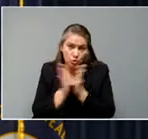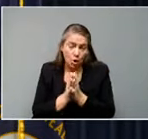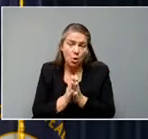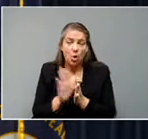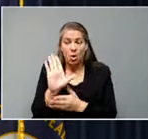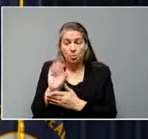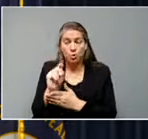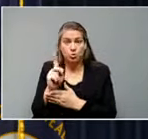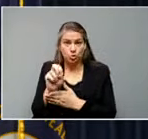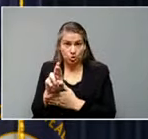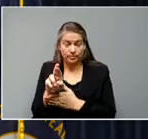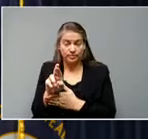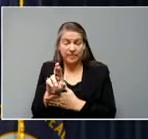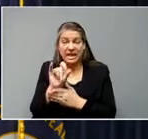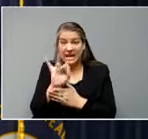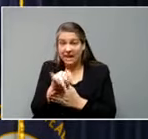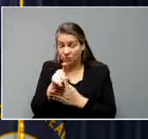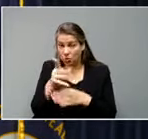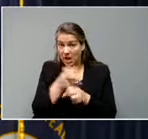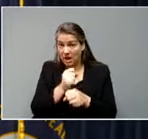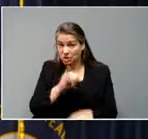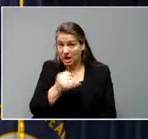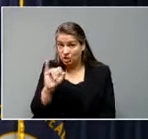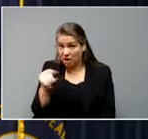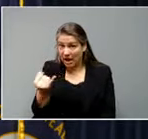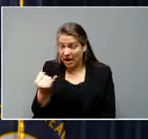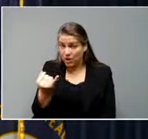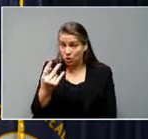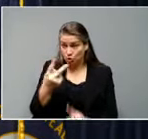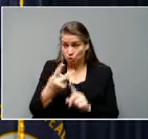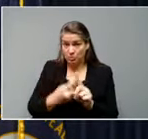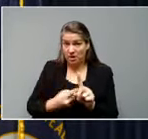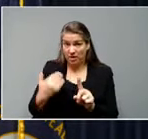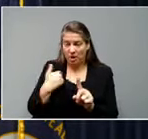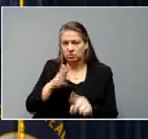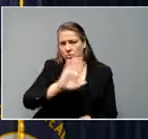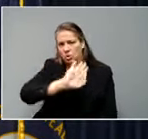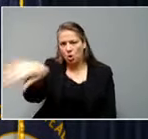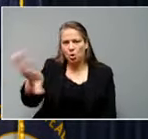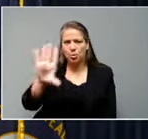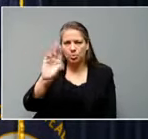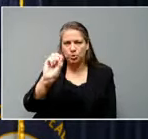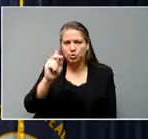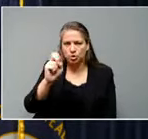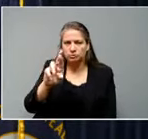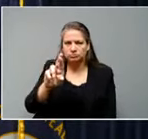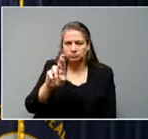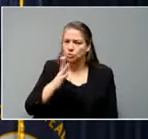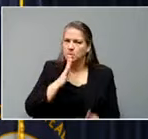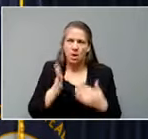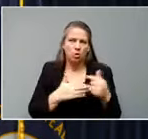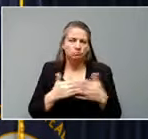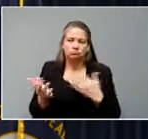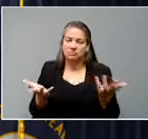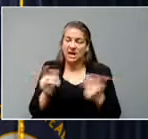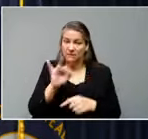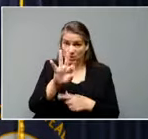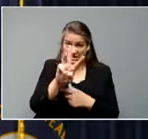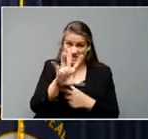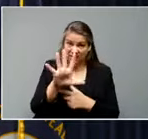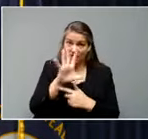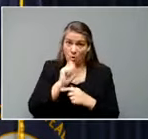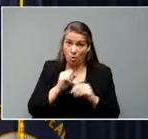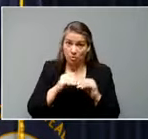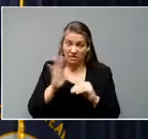eligibility. If you received J&J at least 2 months ago, go get a booster. No matter what. If you're 65 or older, go get a